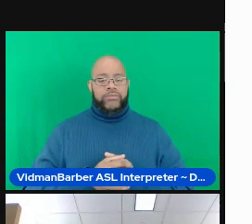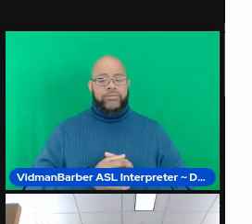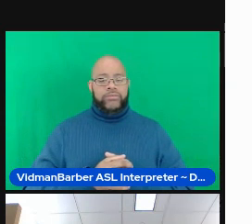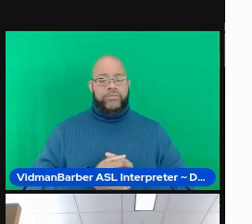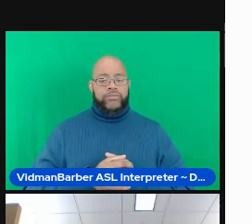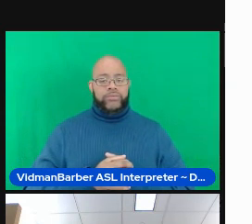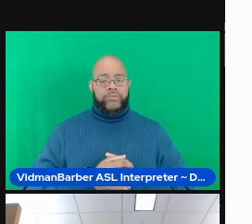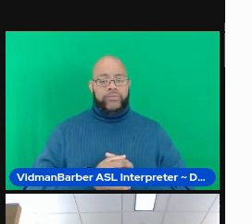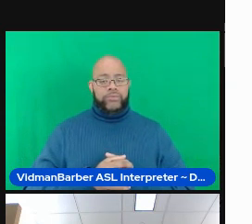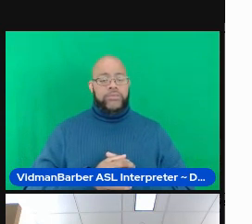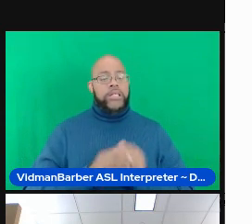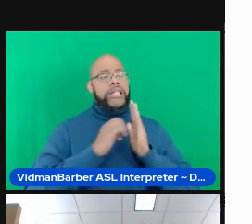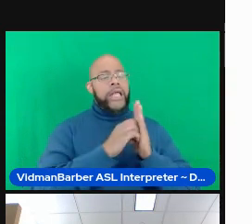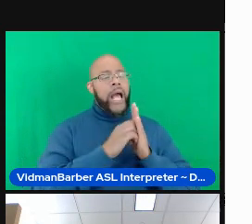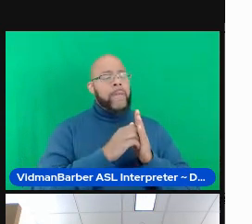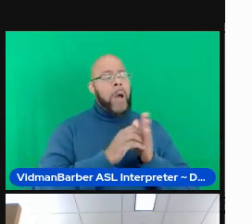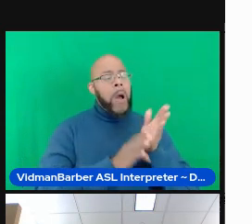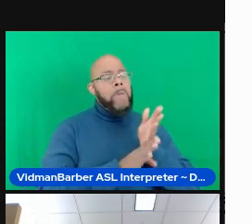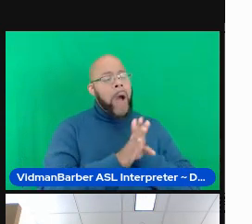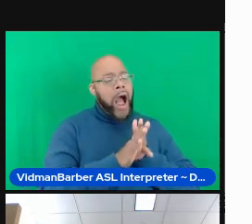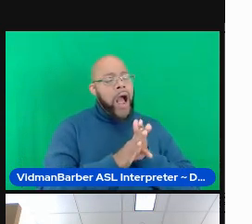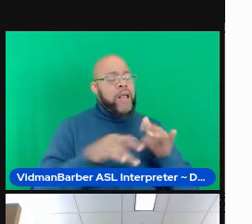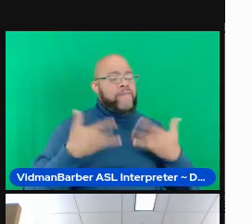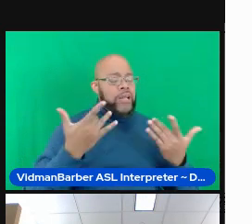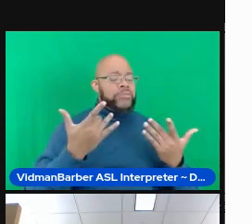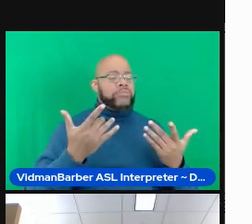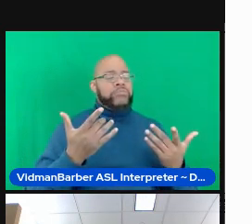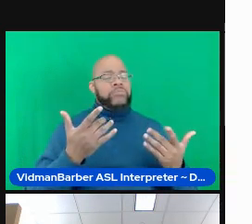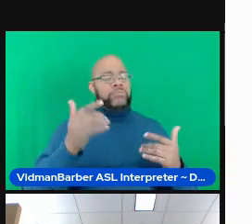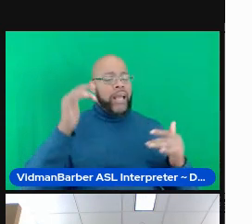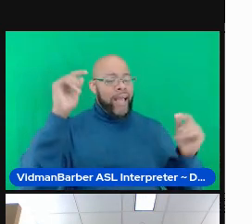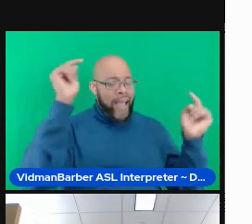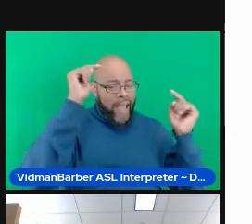And examples of minor events are headache, fatigue,